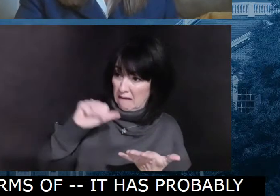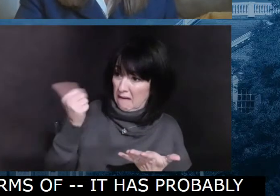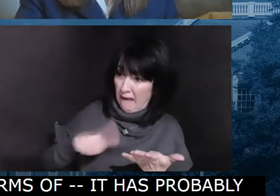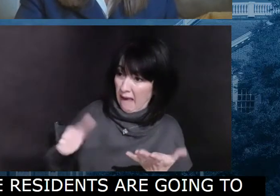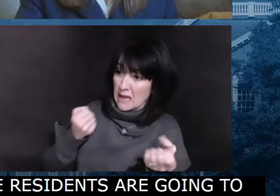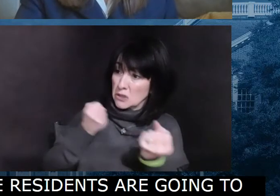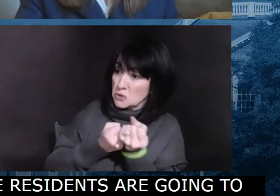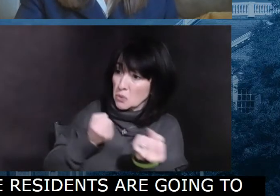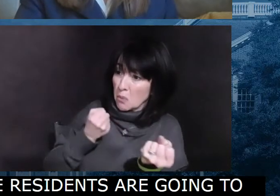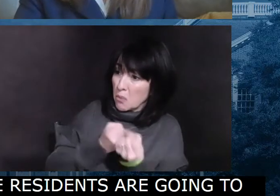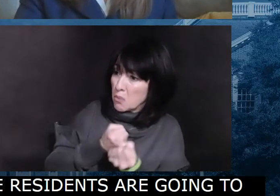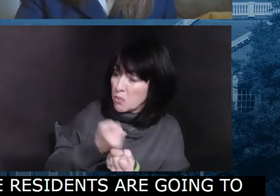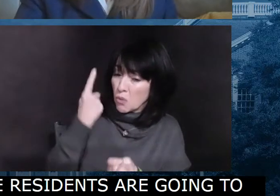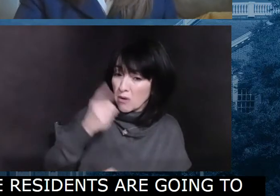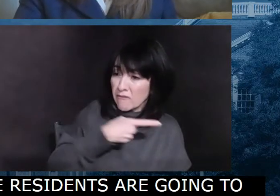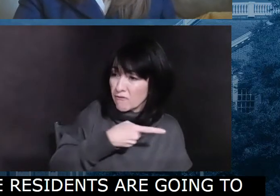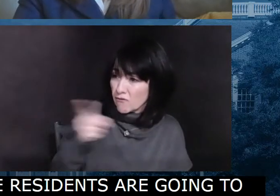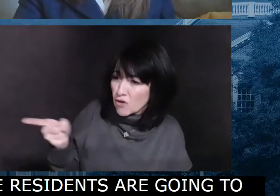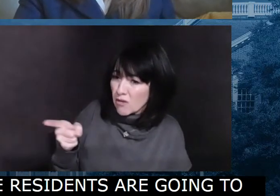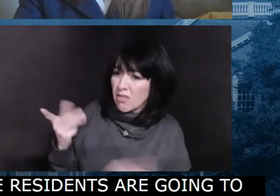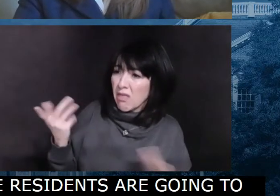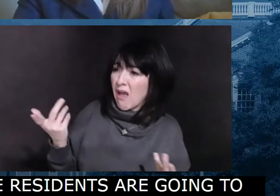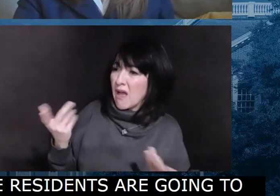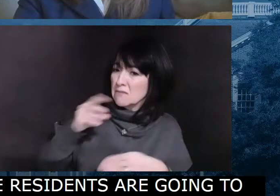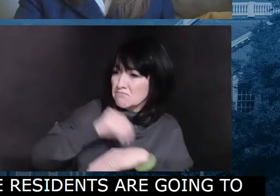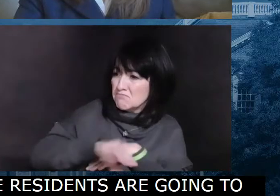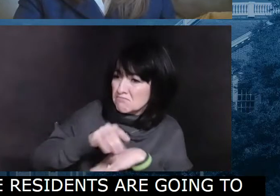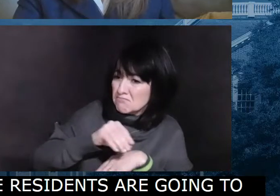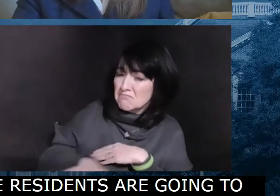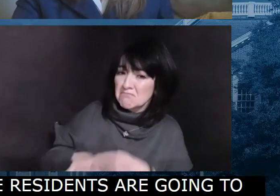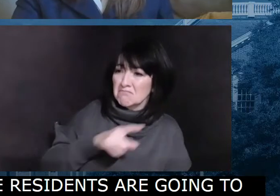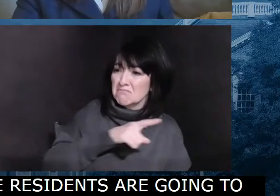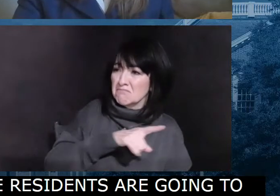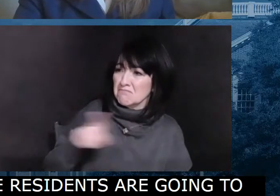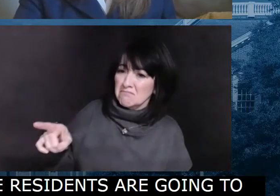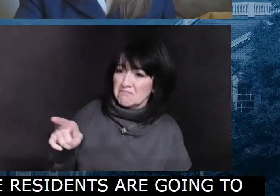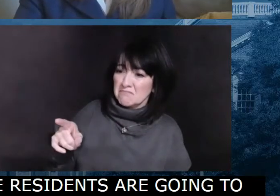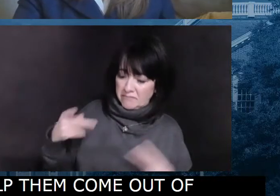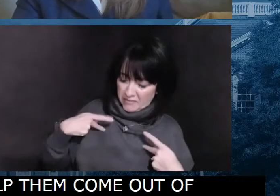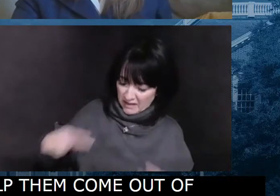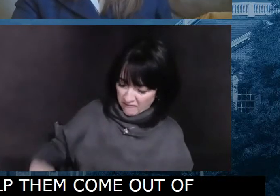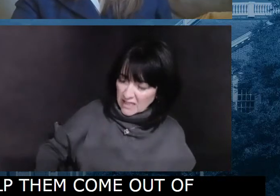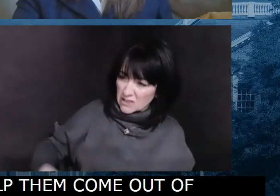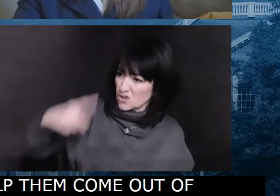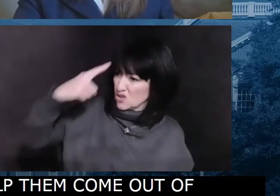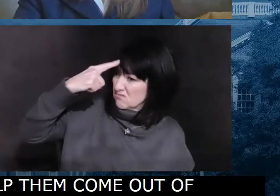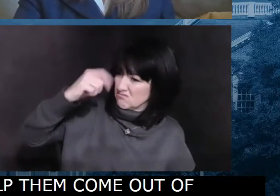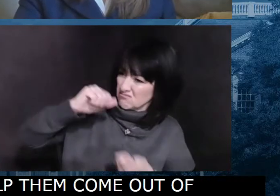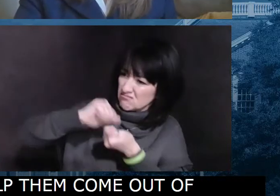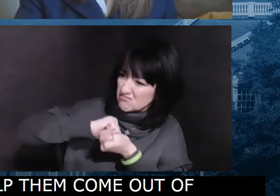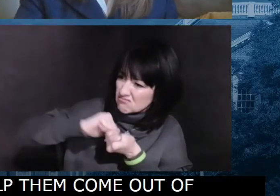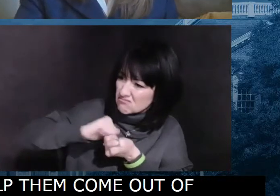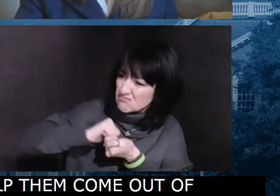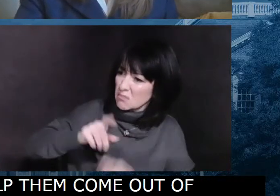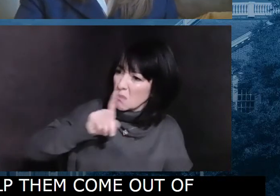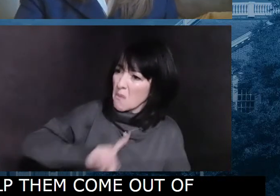of isolation, to deal with the physical, mental wear and tear that comes with isolation?